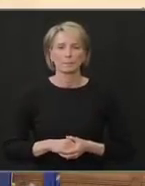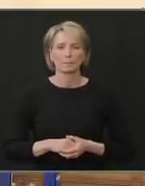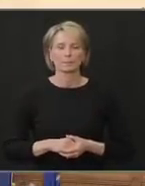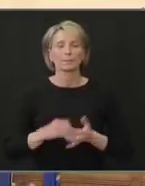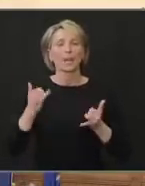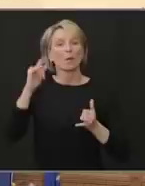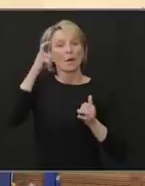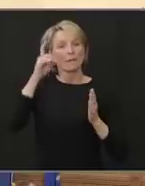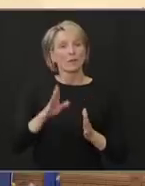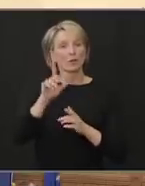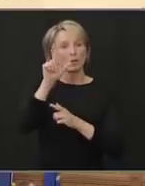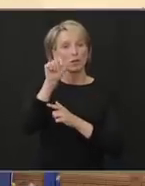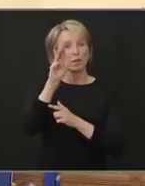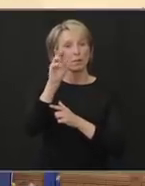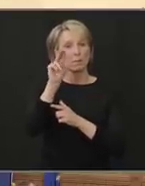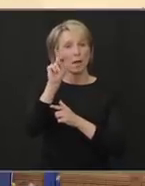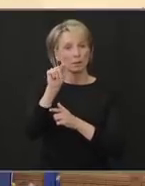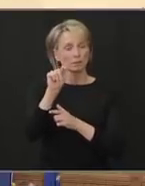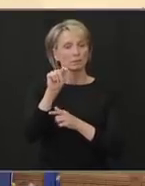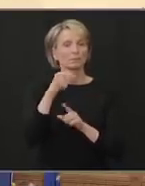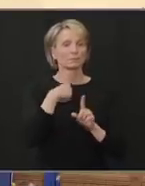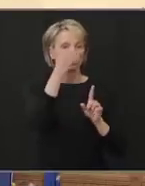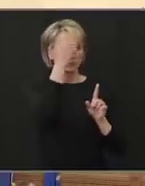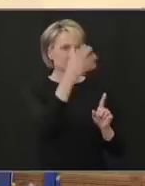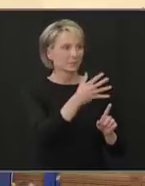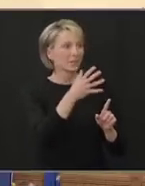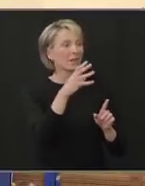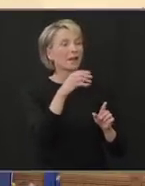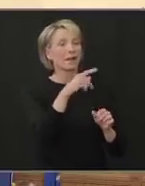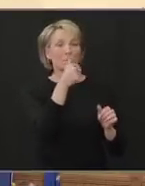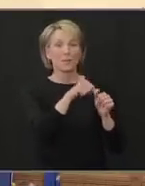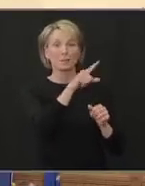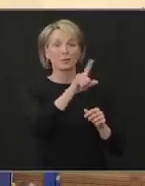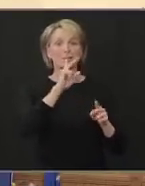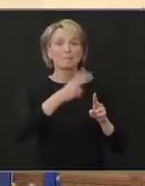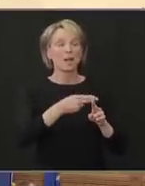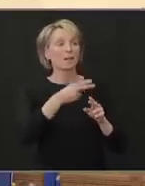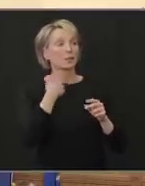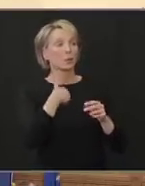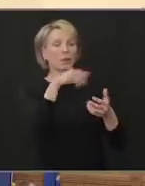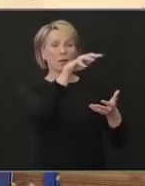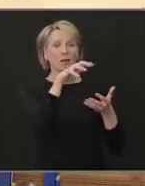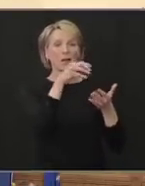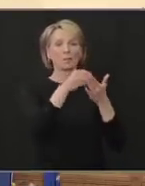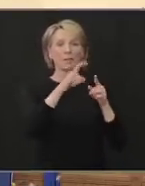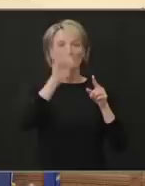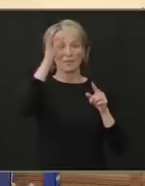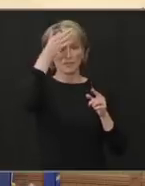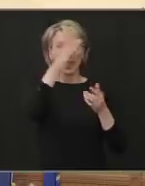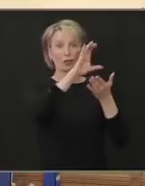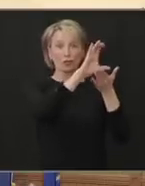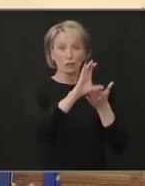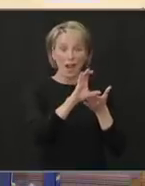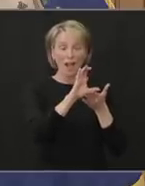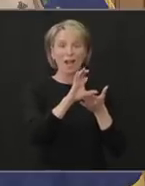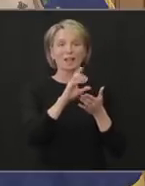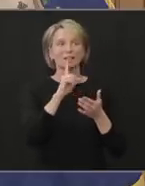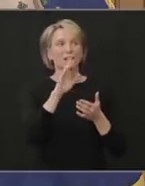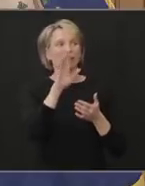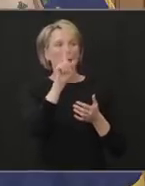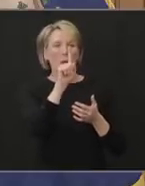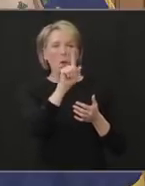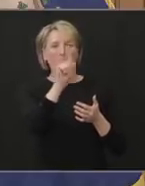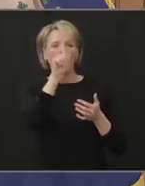By the way, about that 1 or 1.5% we get based on population, we're close to the epicenter of the